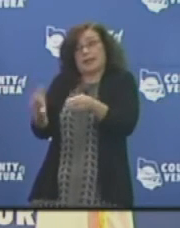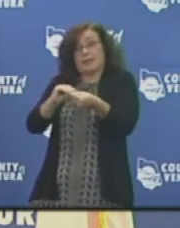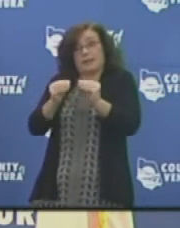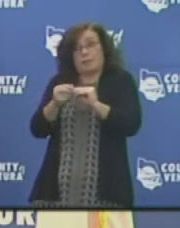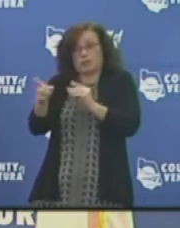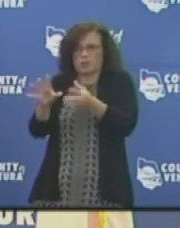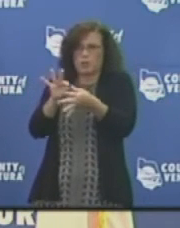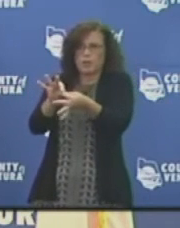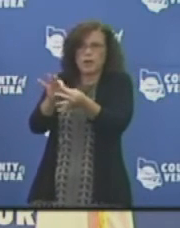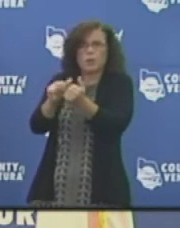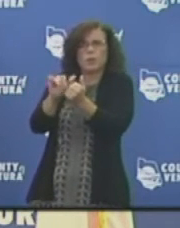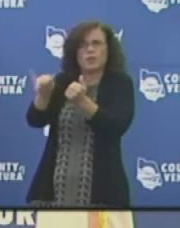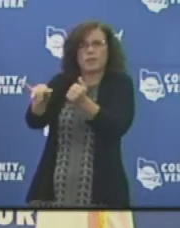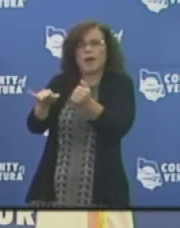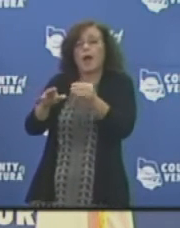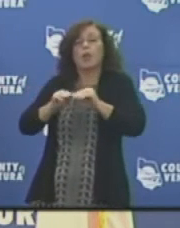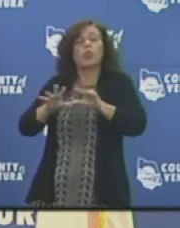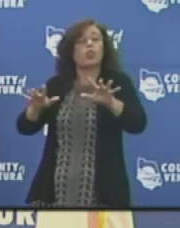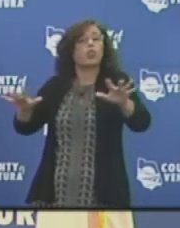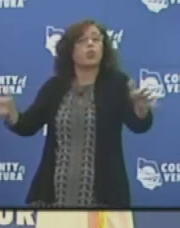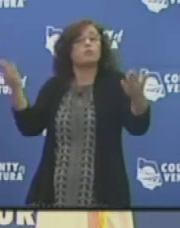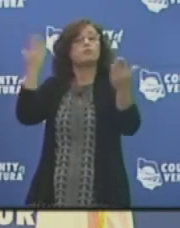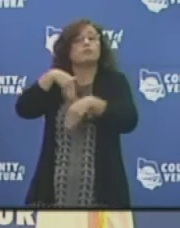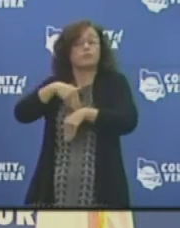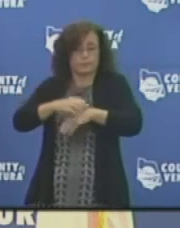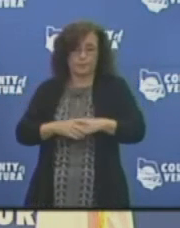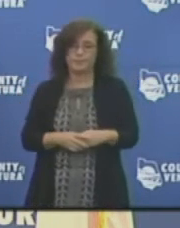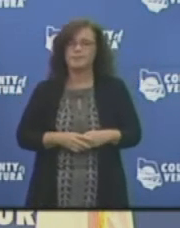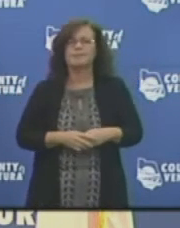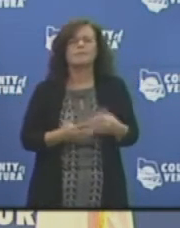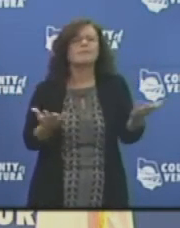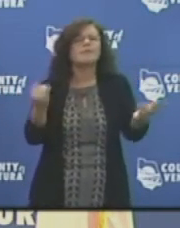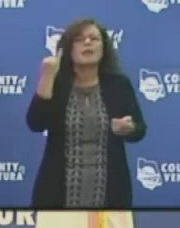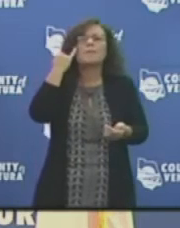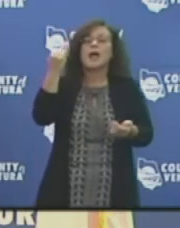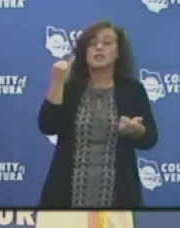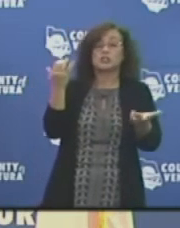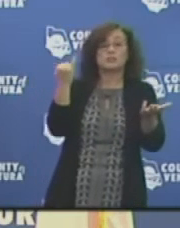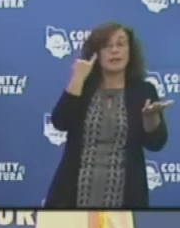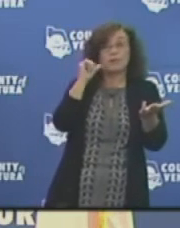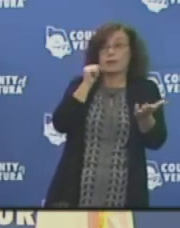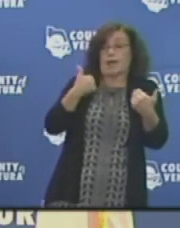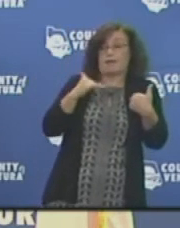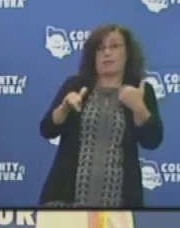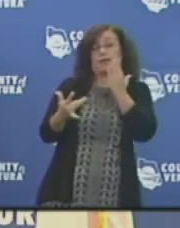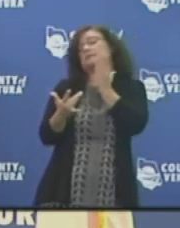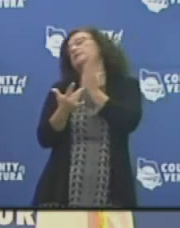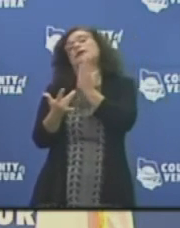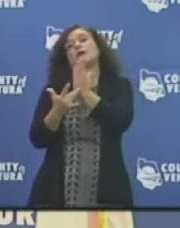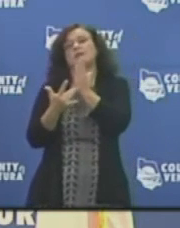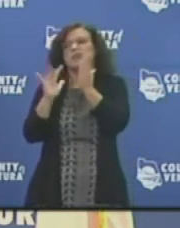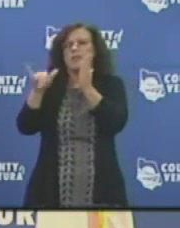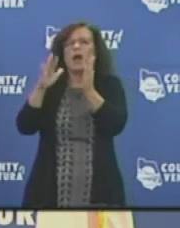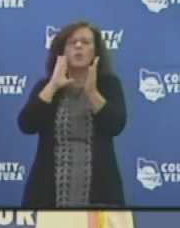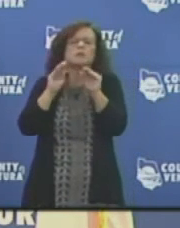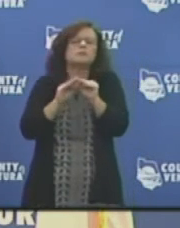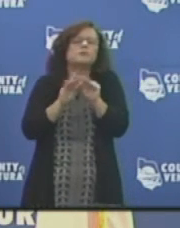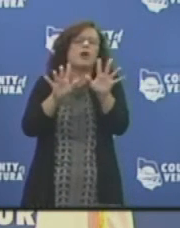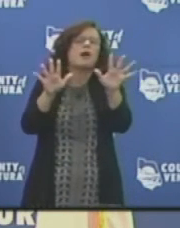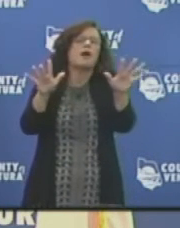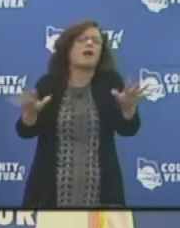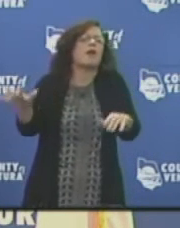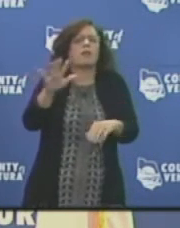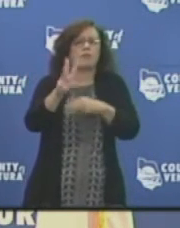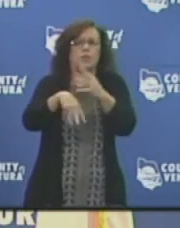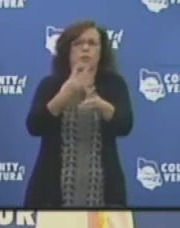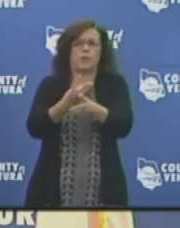Just imagine. Without the technology we now have, it would have spread throughout the world. So when I say we're lucky